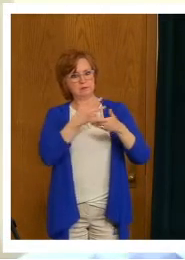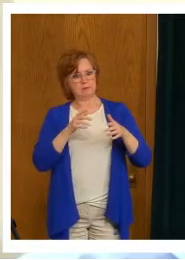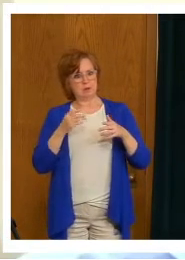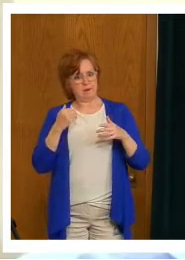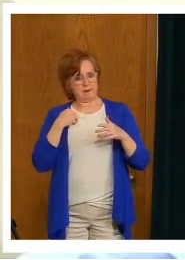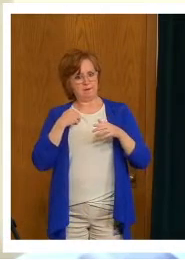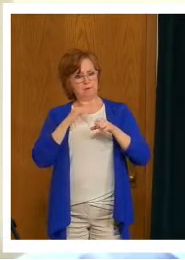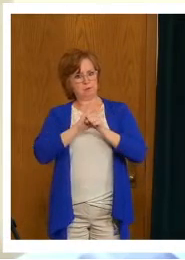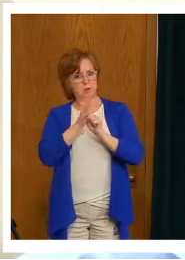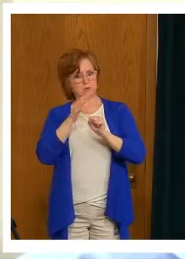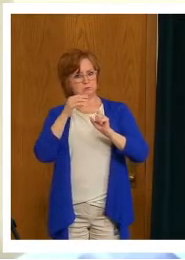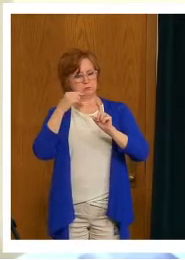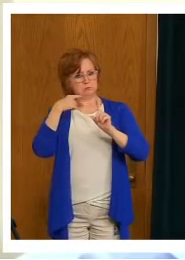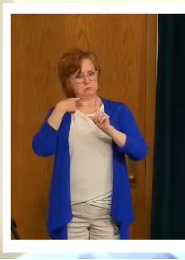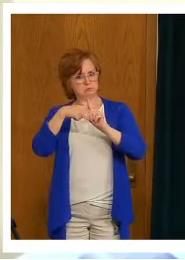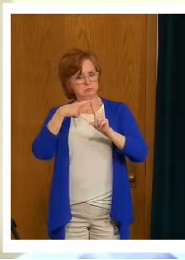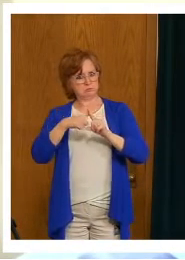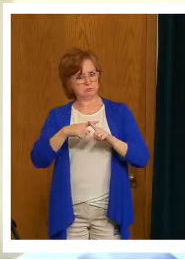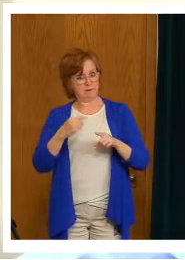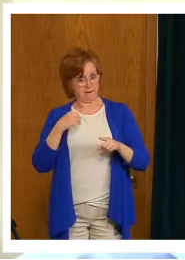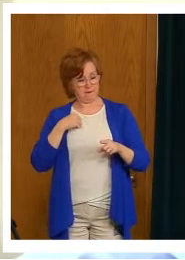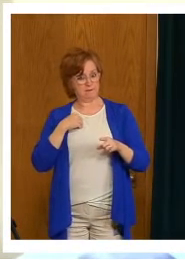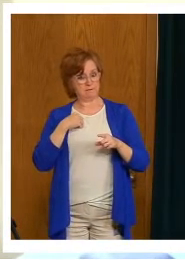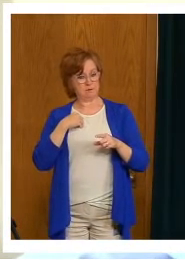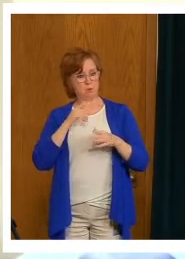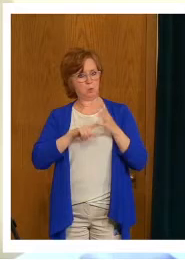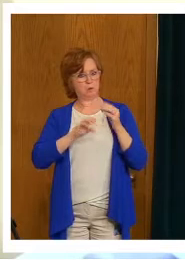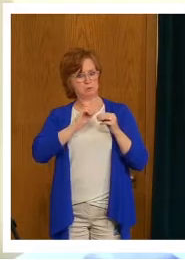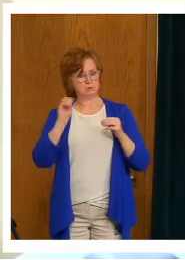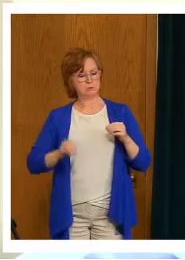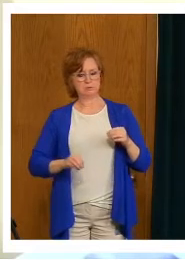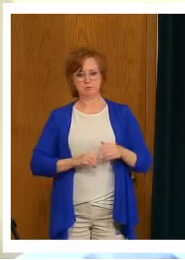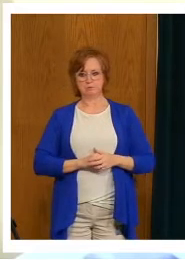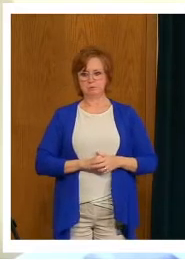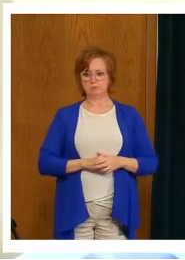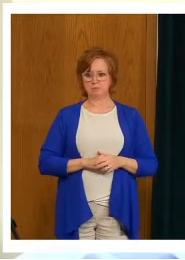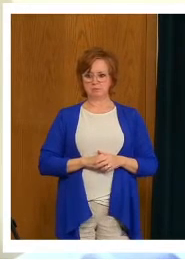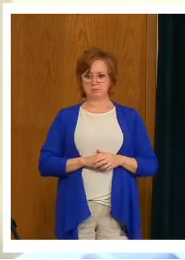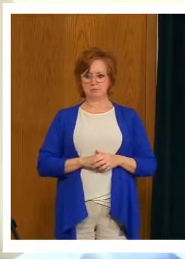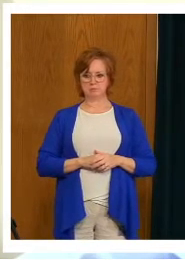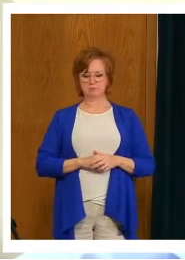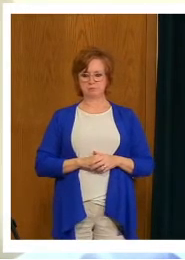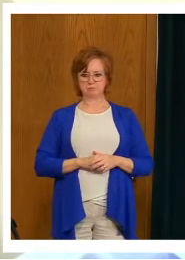Thank you. So I'll just read on some data that we actually just